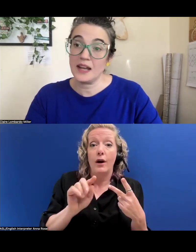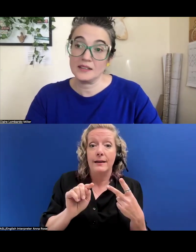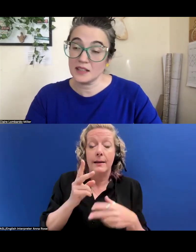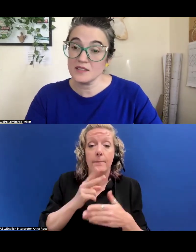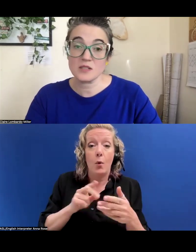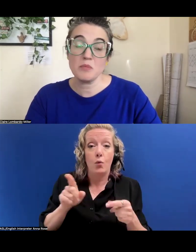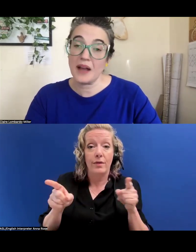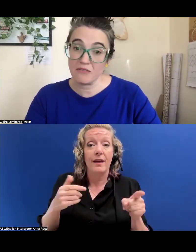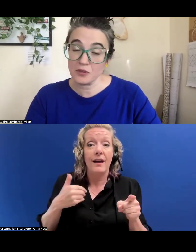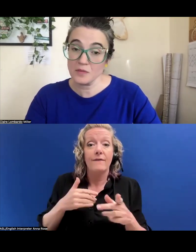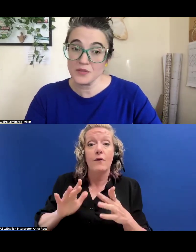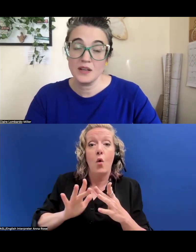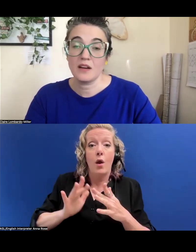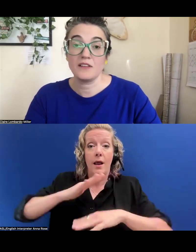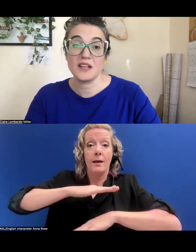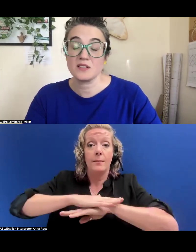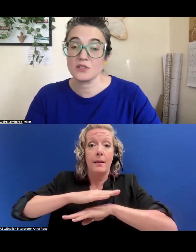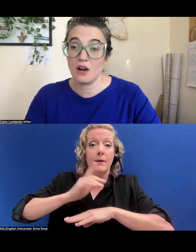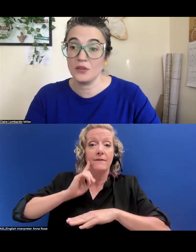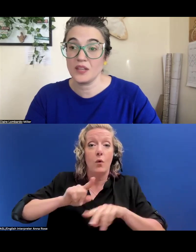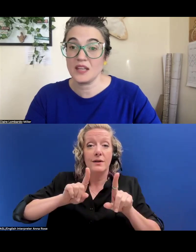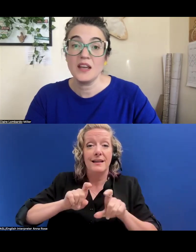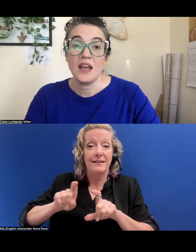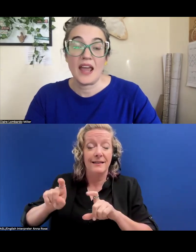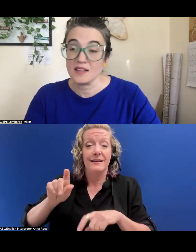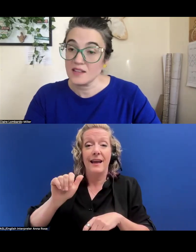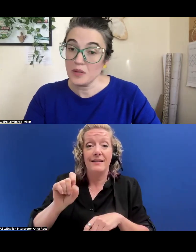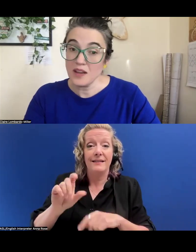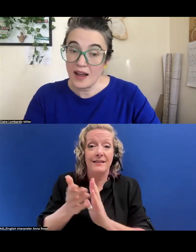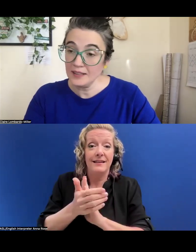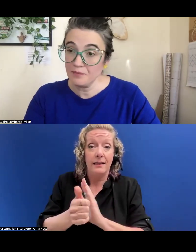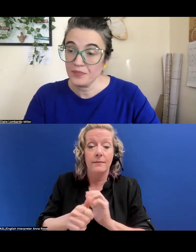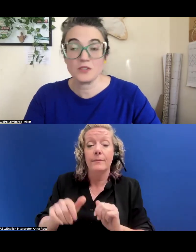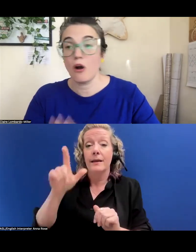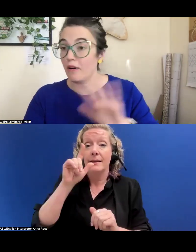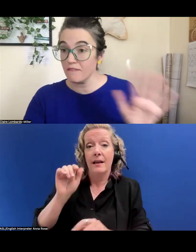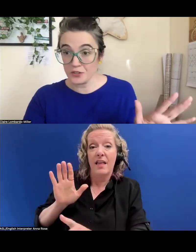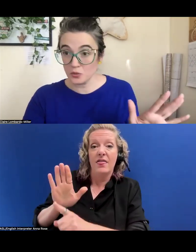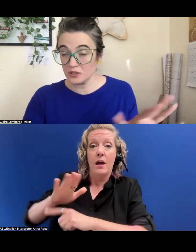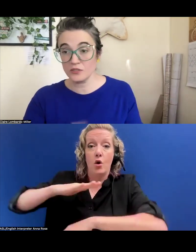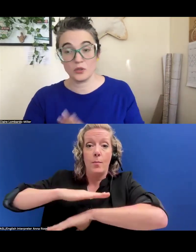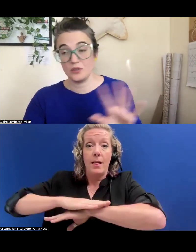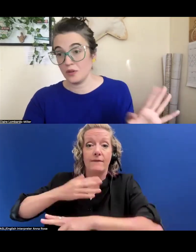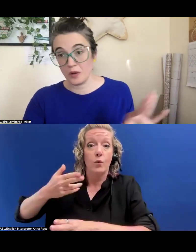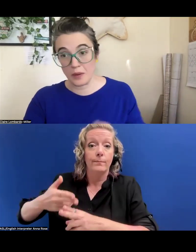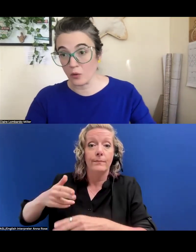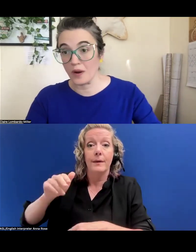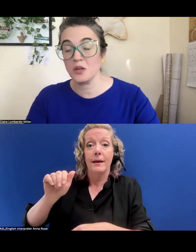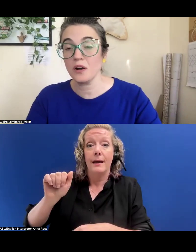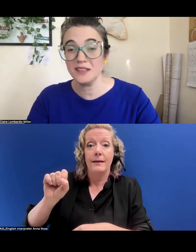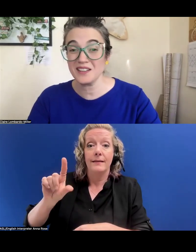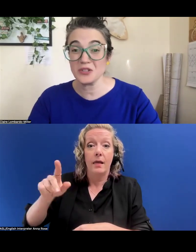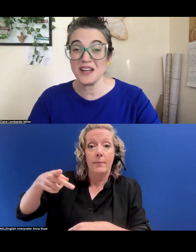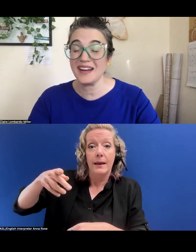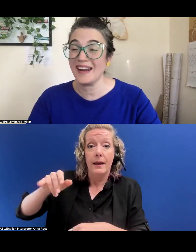online ASL assessment platforms. Gallaudet's is called the ASLPI. These are all virtual, so you can do them no matter where you